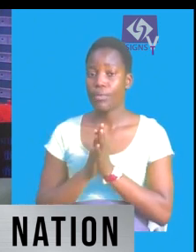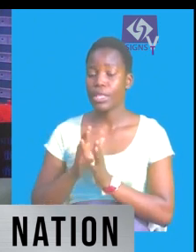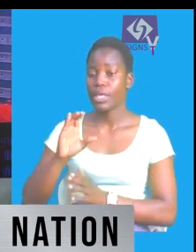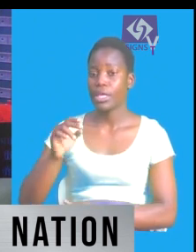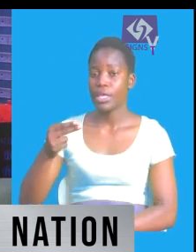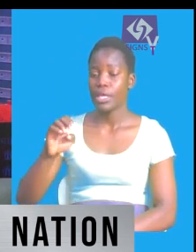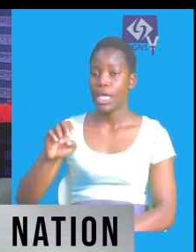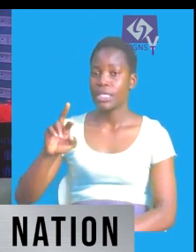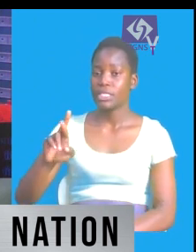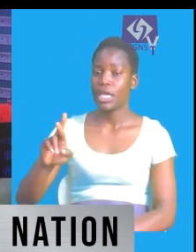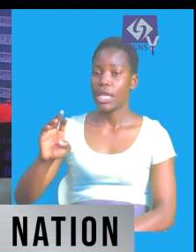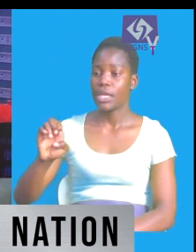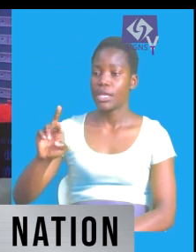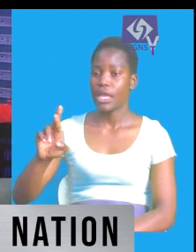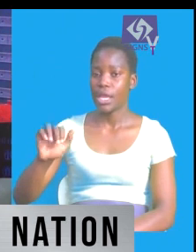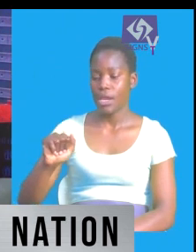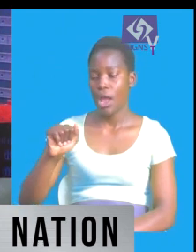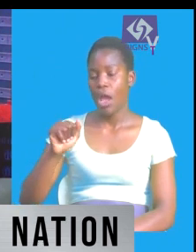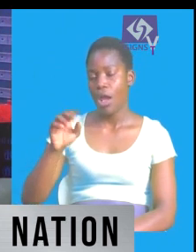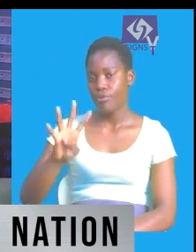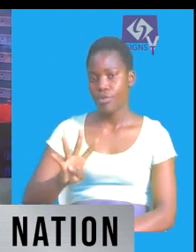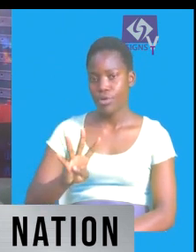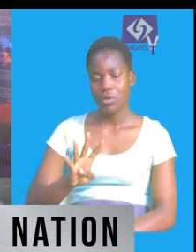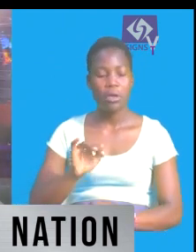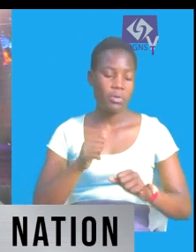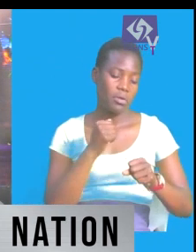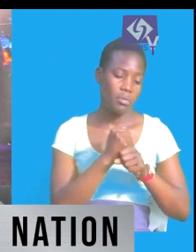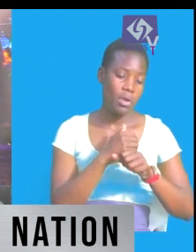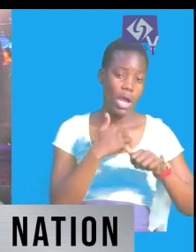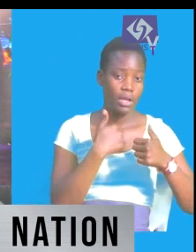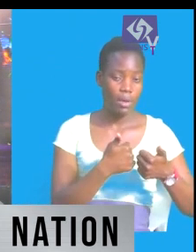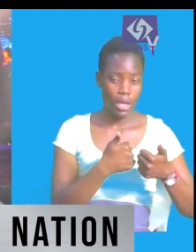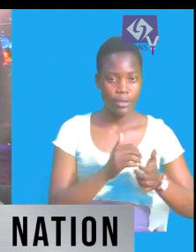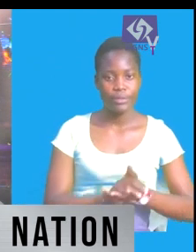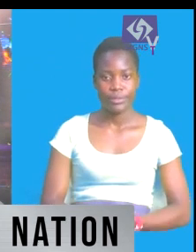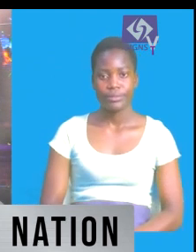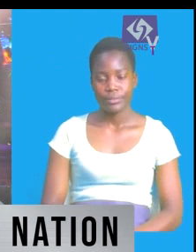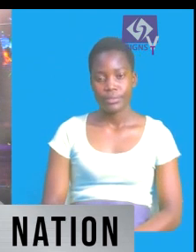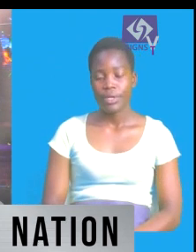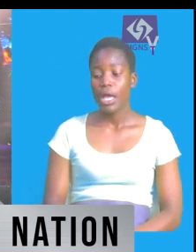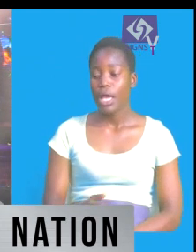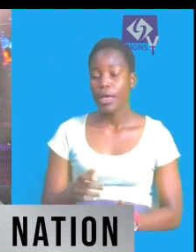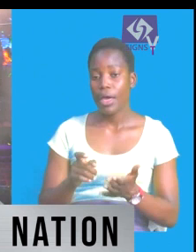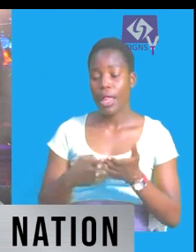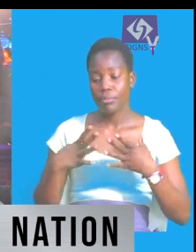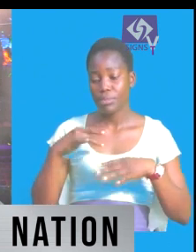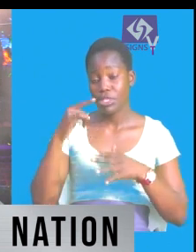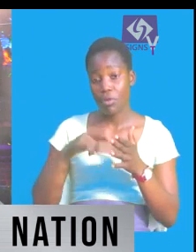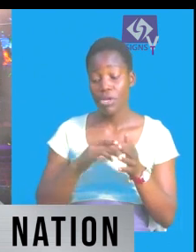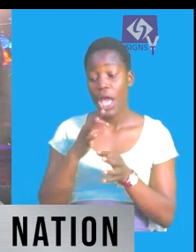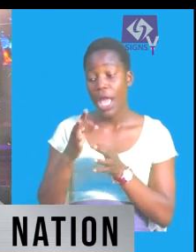4. He could have done better. There is no way. Jonah, Waswahili wanasema lisemwalo